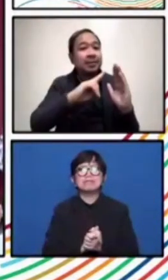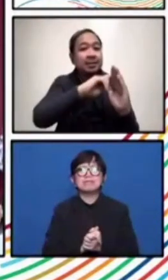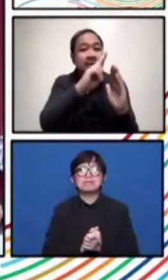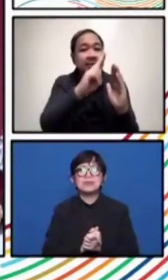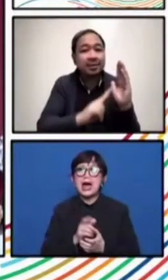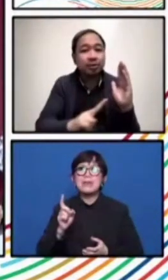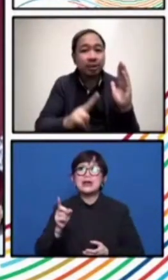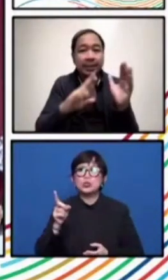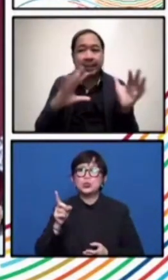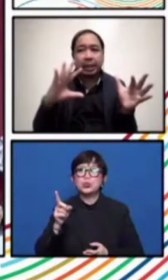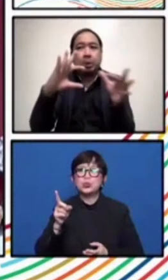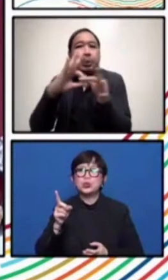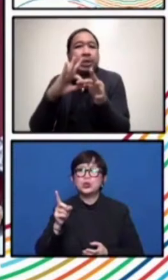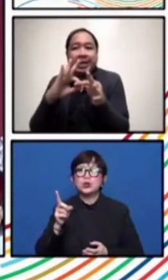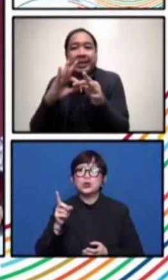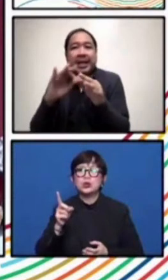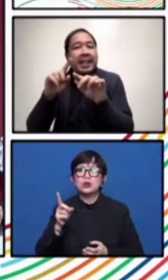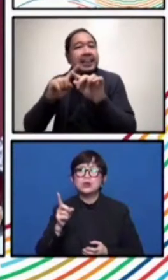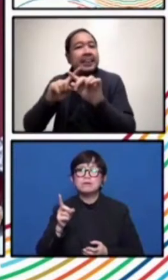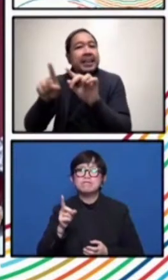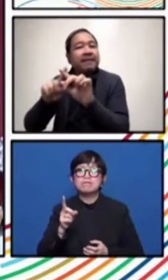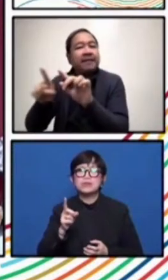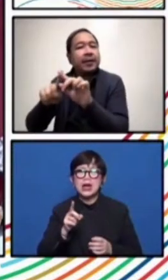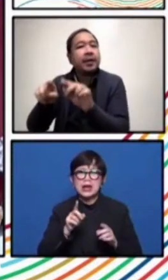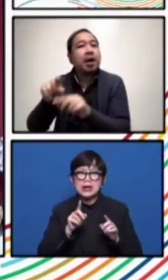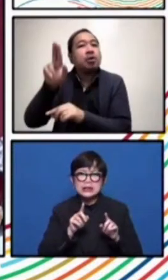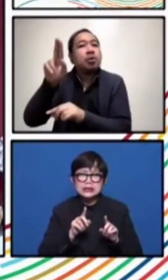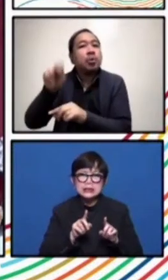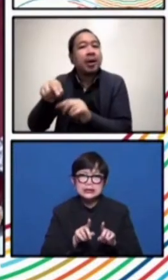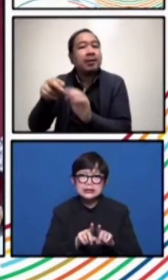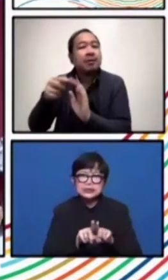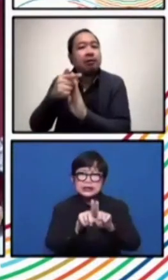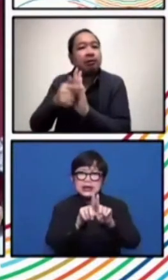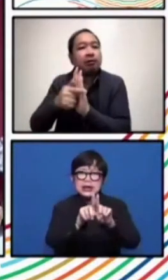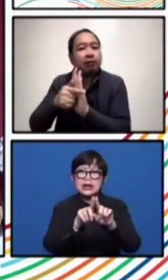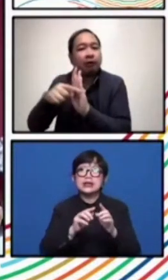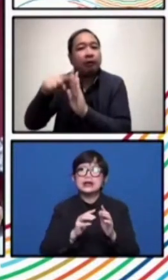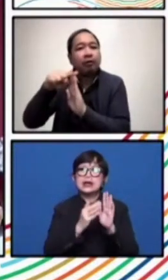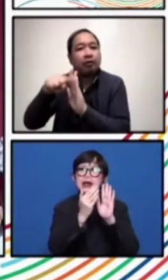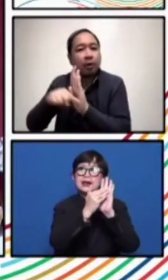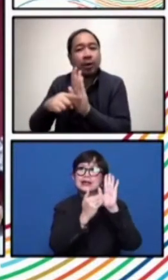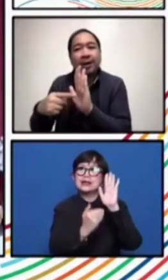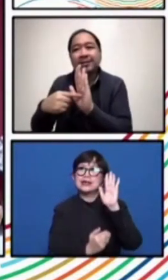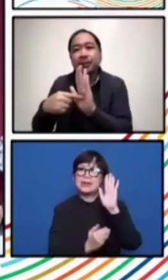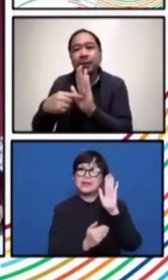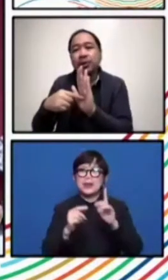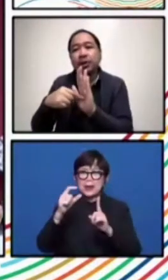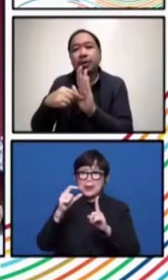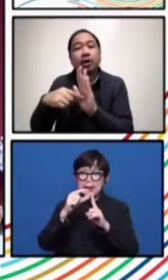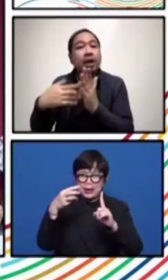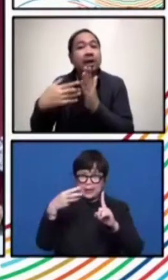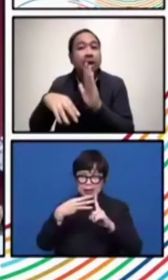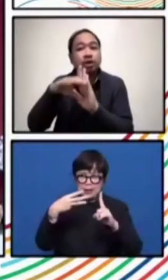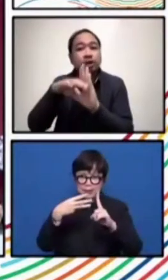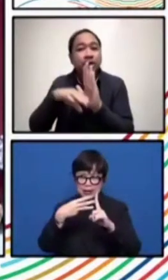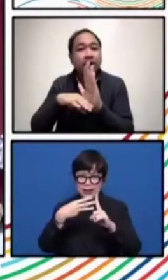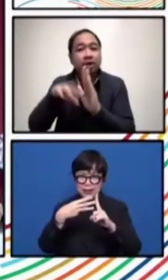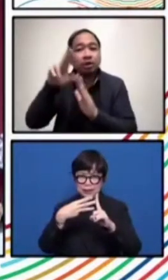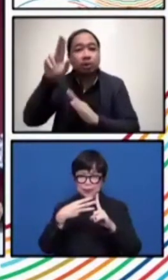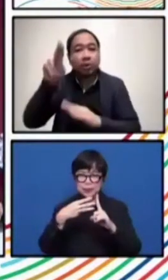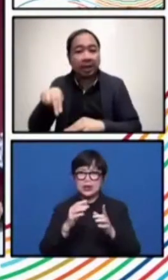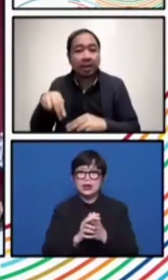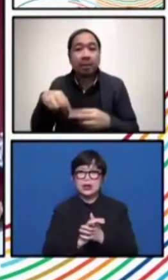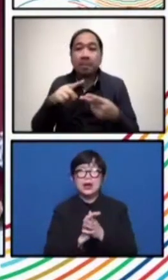human rights Norms like the chapter of the United Nation and either of the U.N human